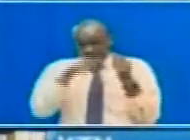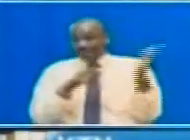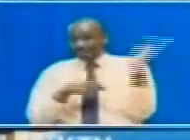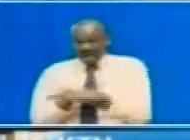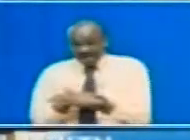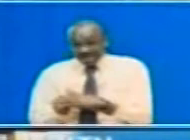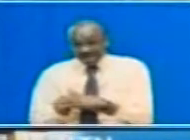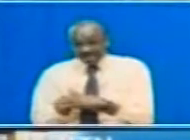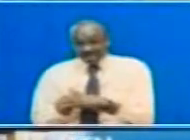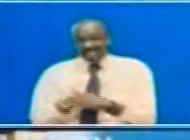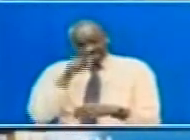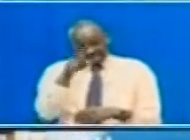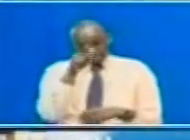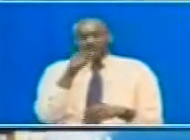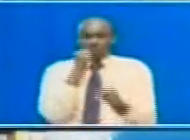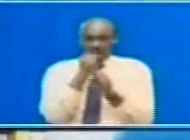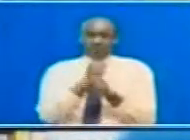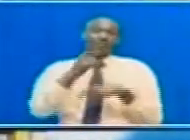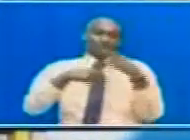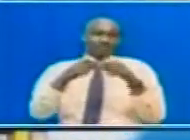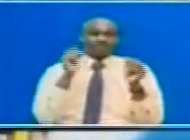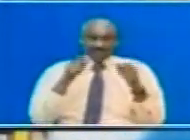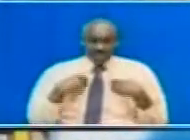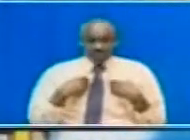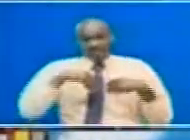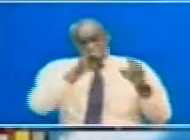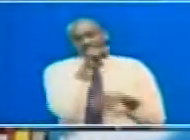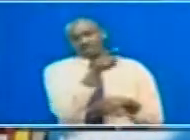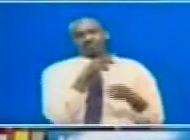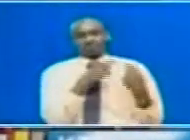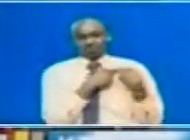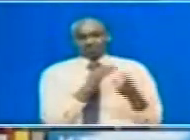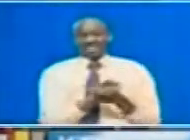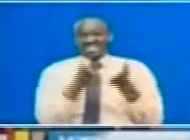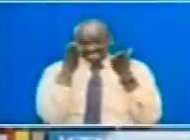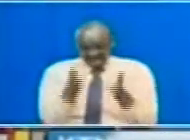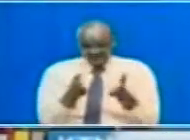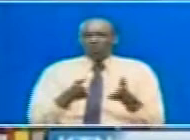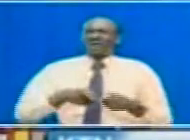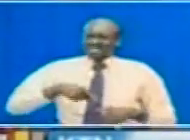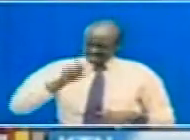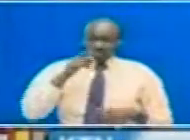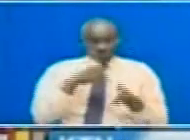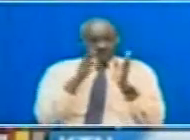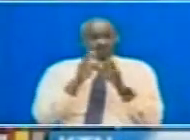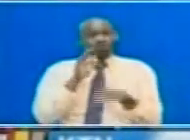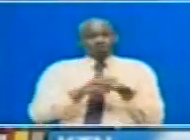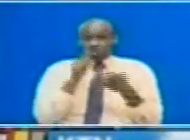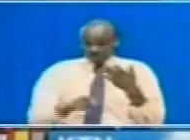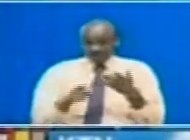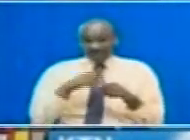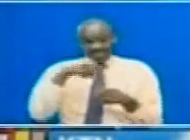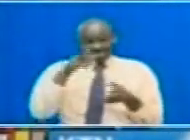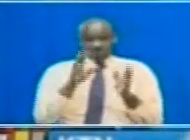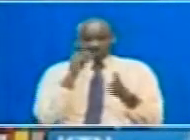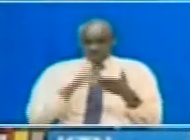back, that is still a work in progress, and we should leave it there. Now it's going at the right pace, but the right pace is still a